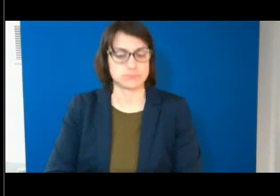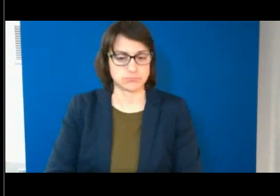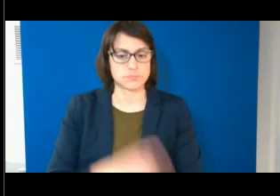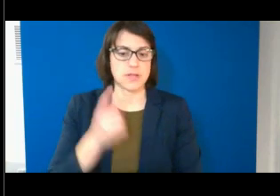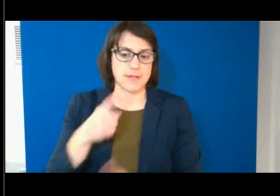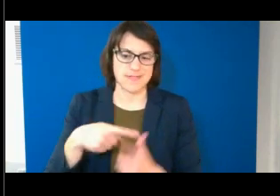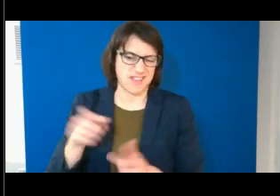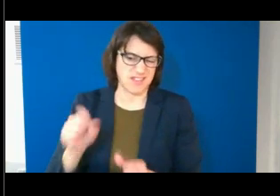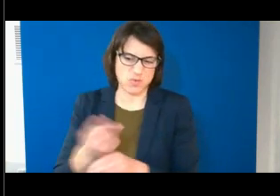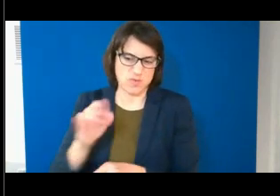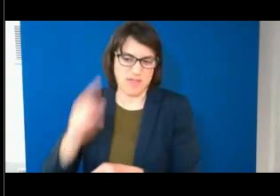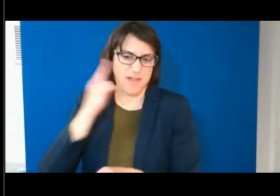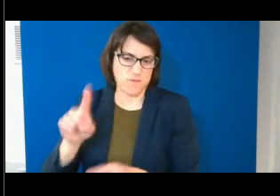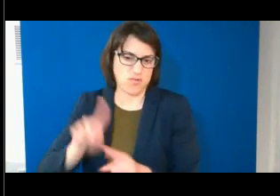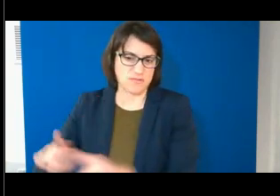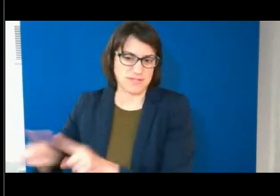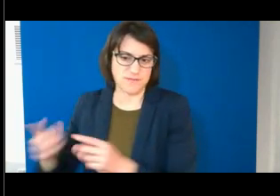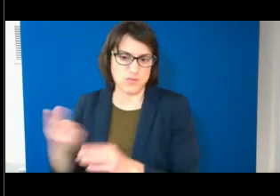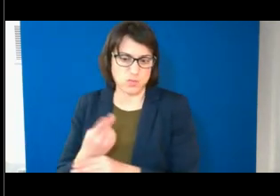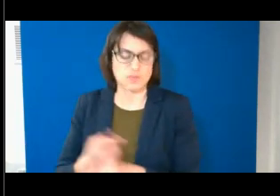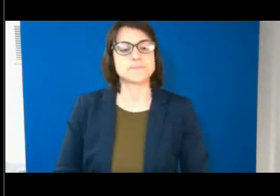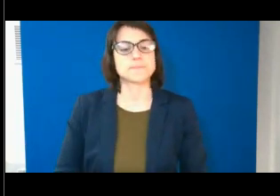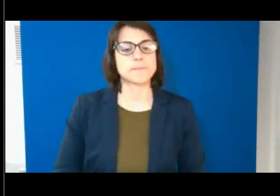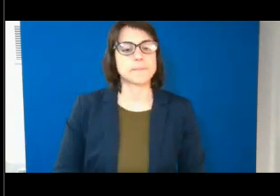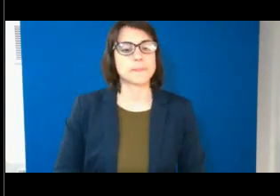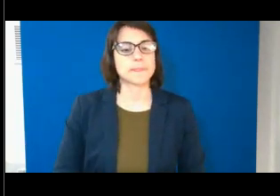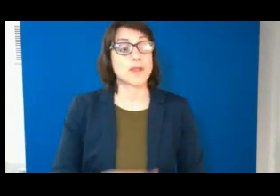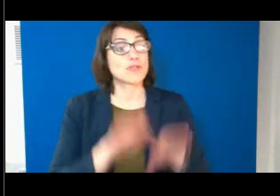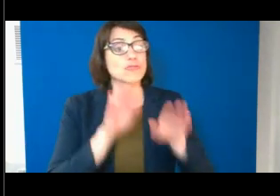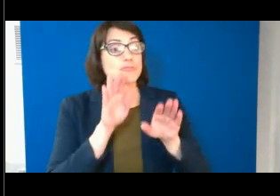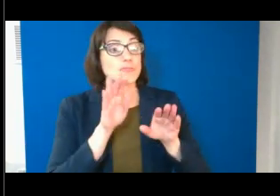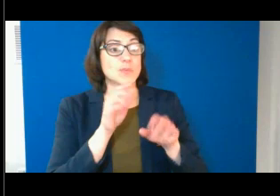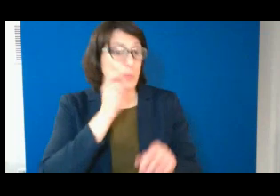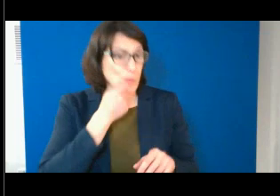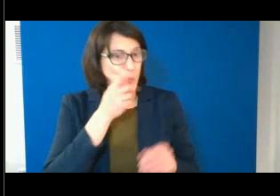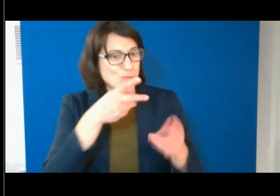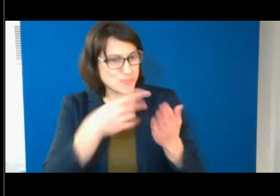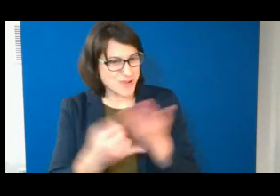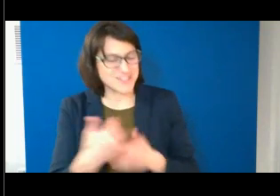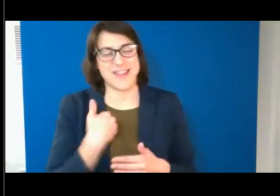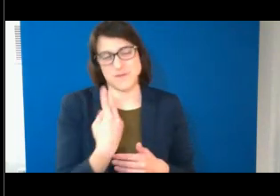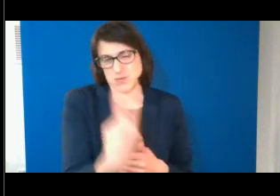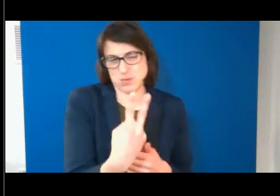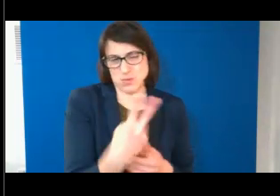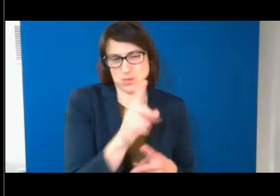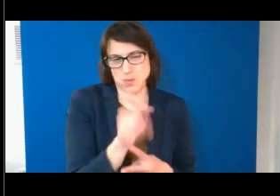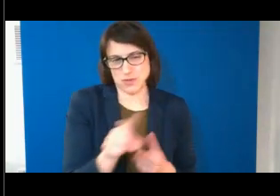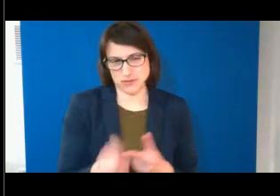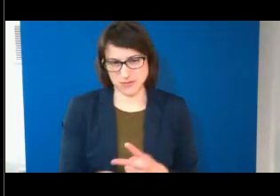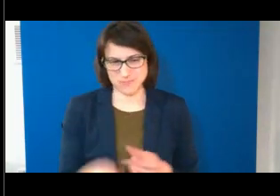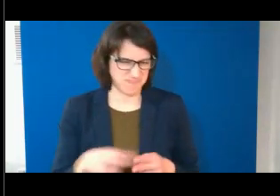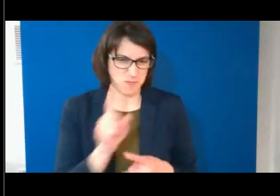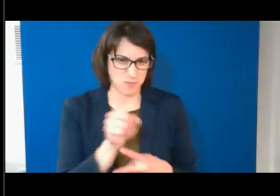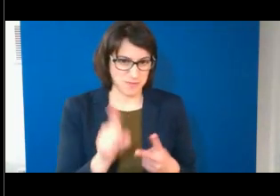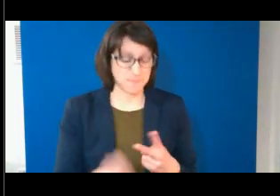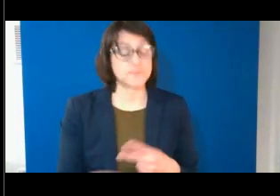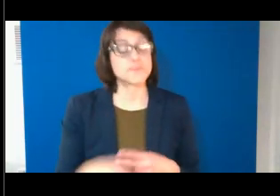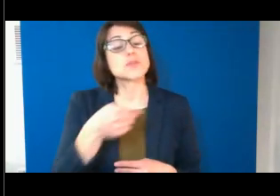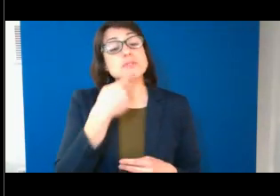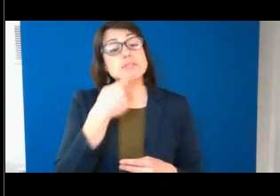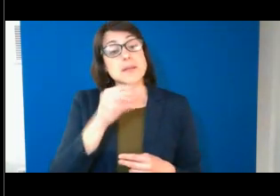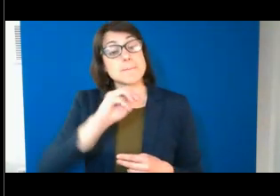Really cool project. Thank you. I had 2 quick questions. One is, you mentioned that the majority were PET, and were